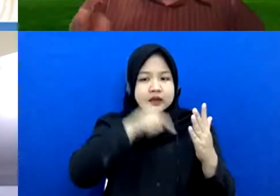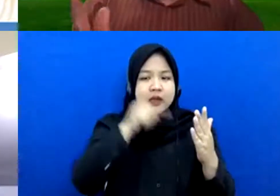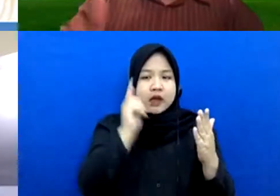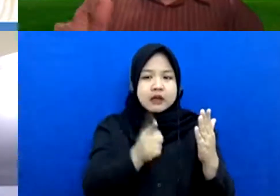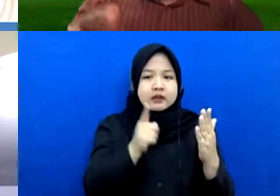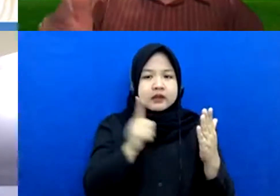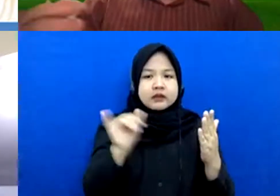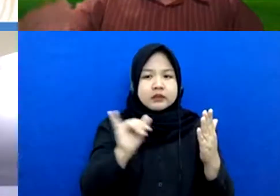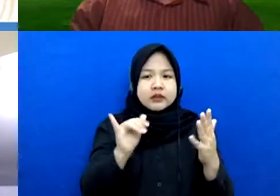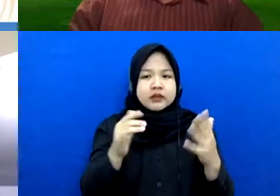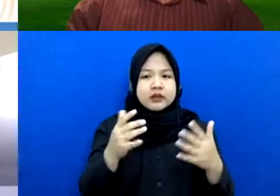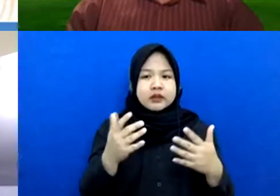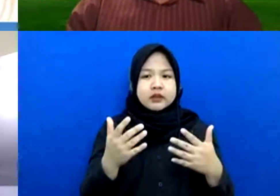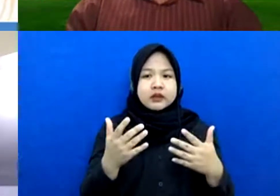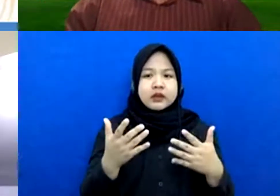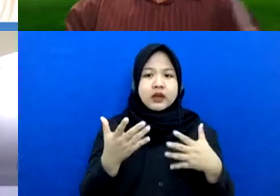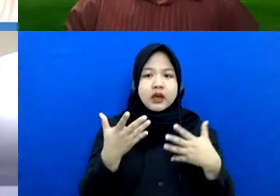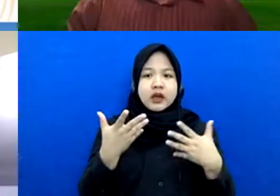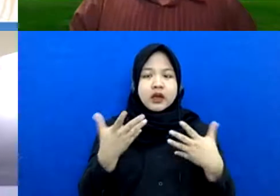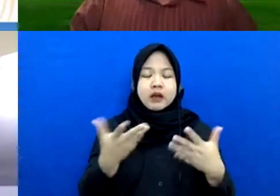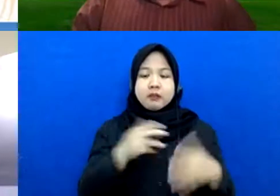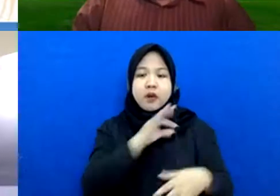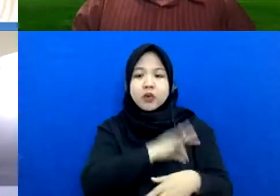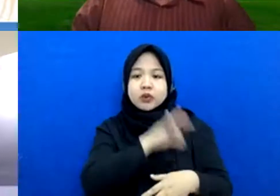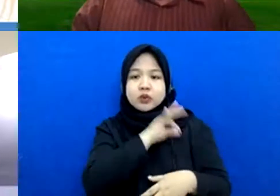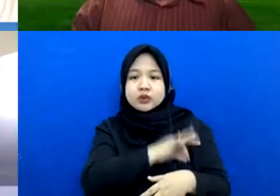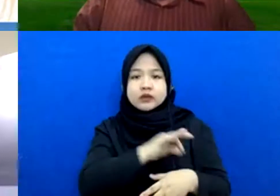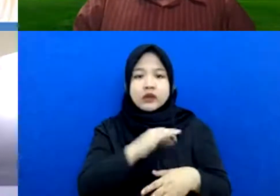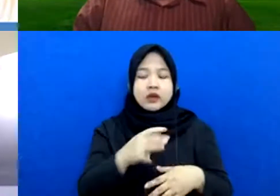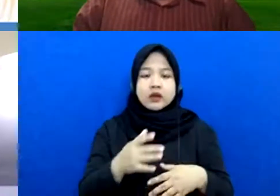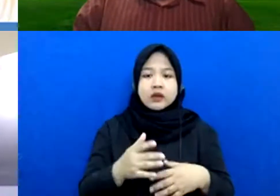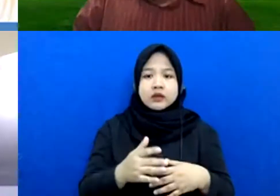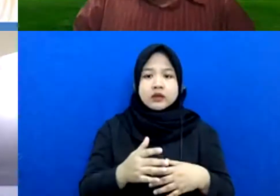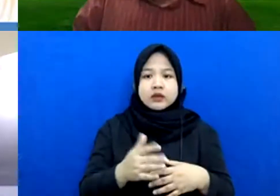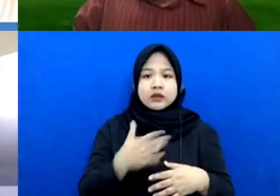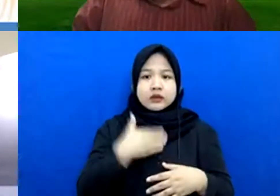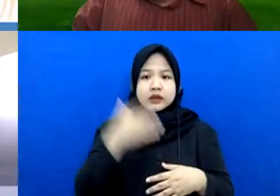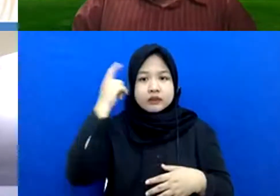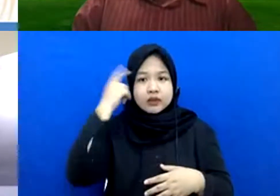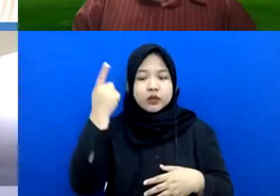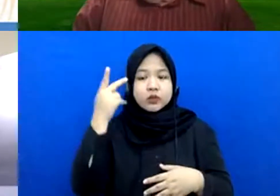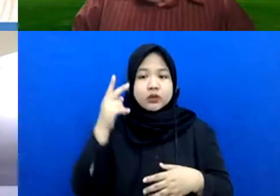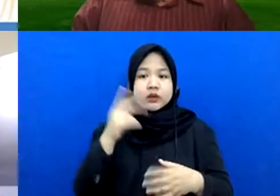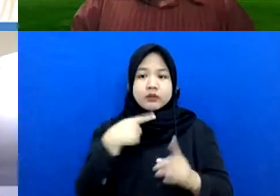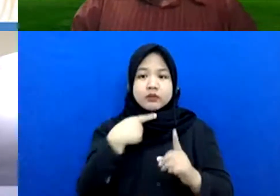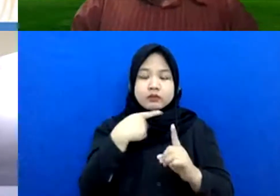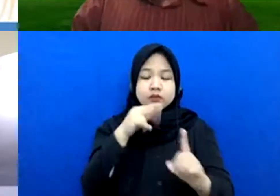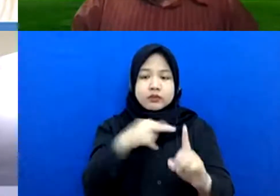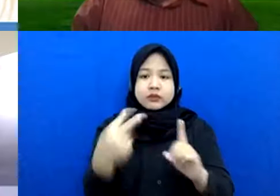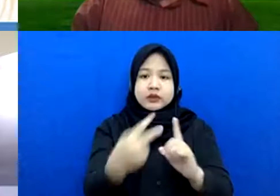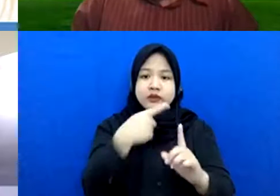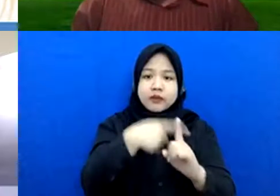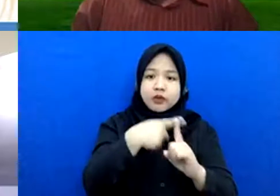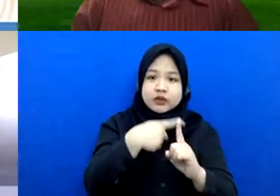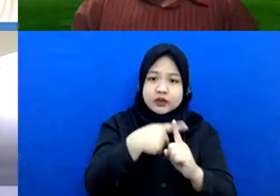was some benefits, what was some successes. I do think you need to look at the positive sides of this. There